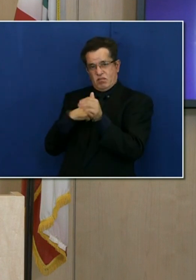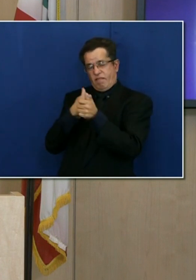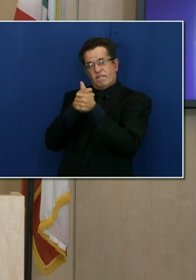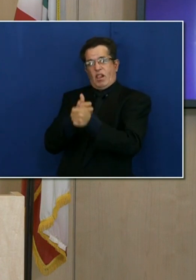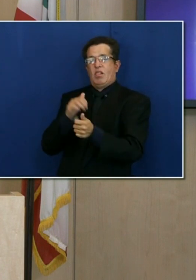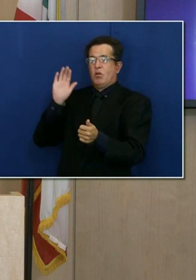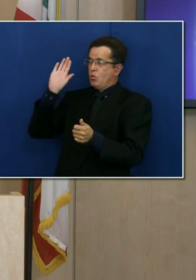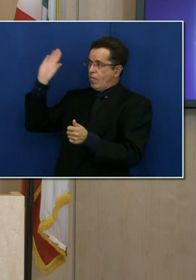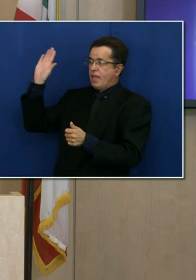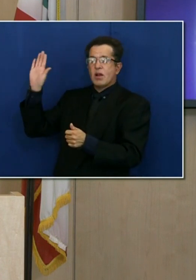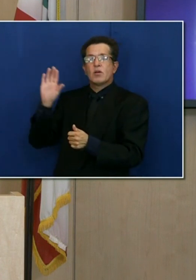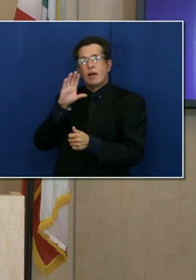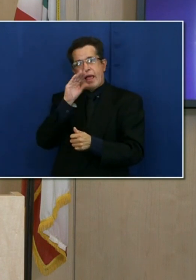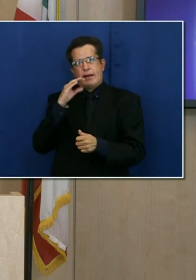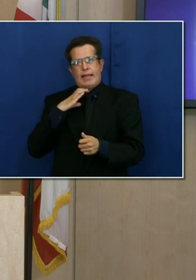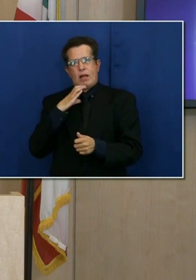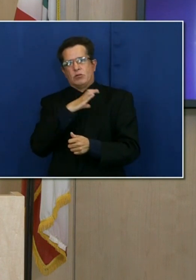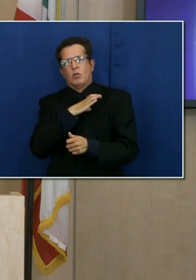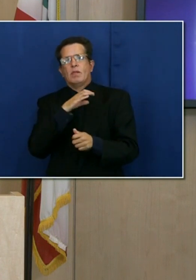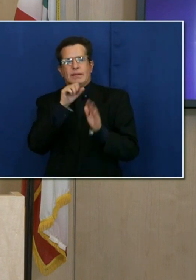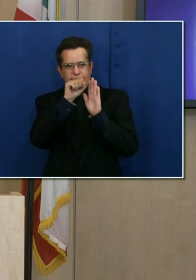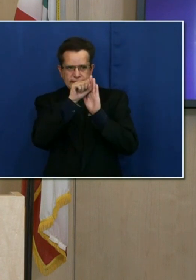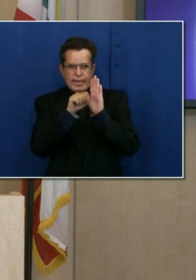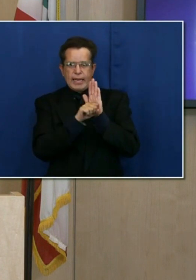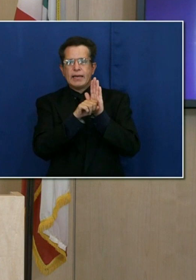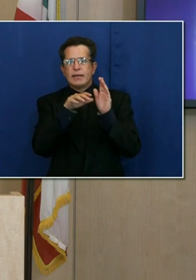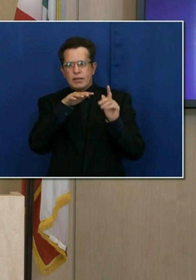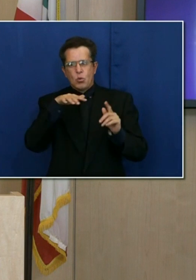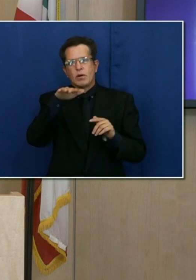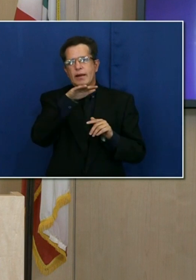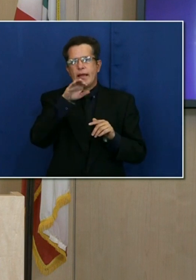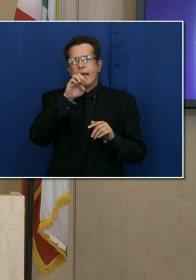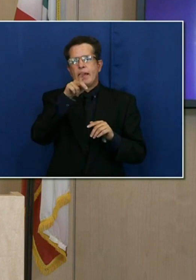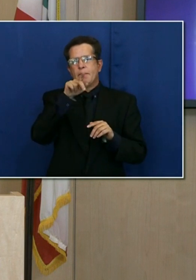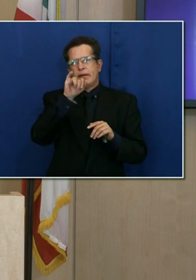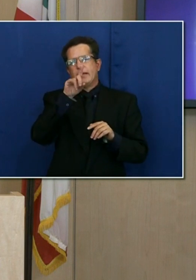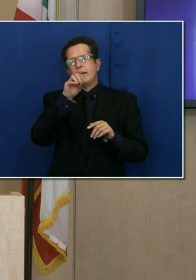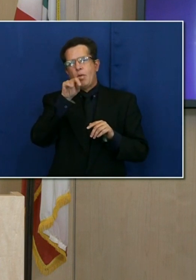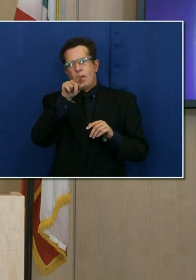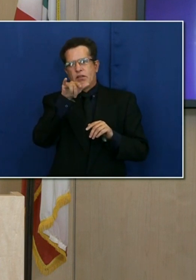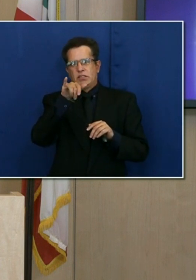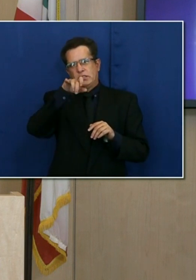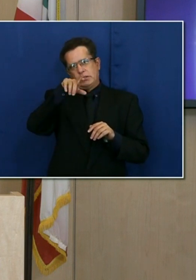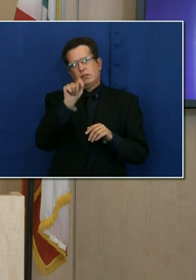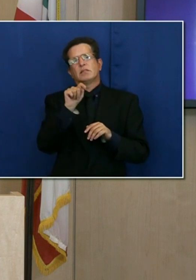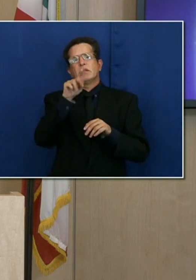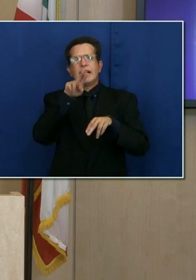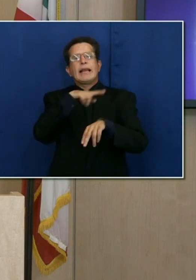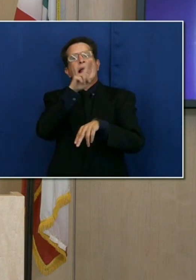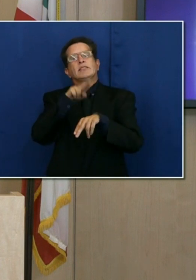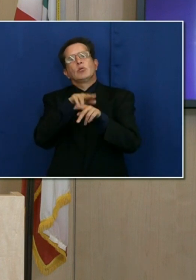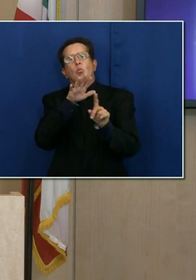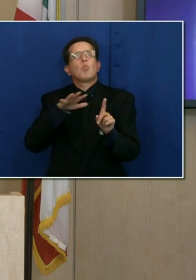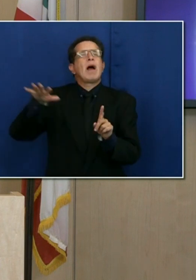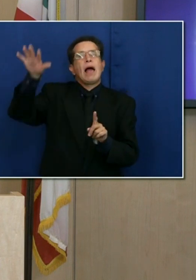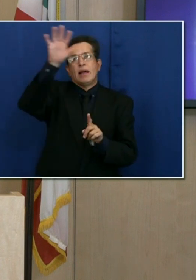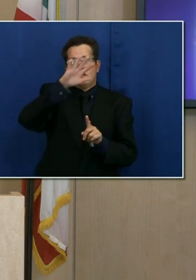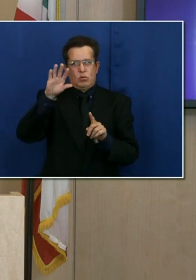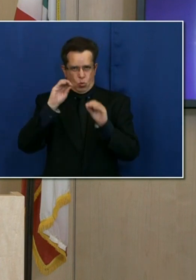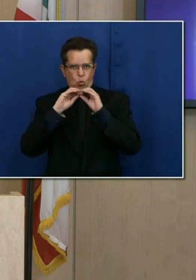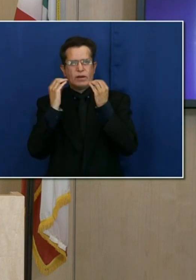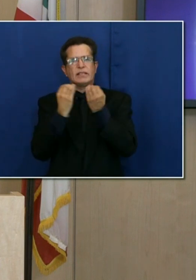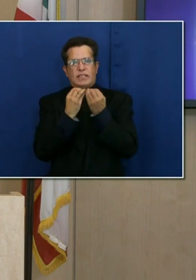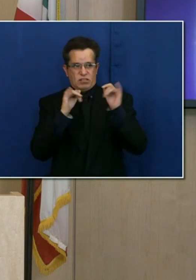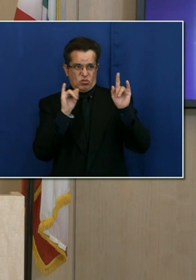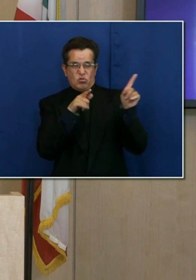the Council on State and Territorial Epidemiologists, which is a nationwide organization, also